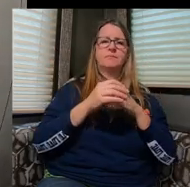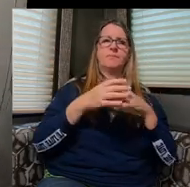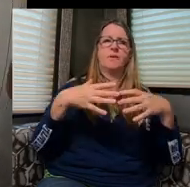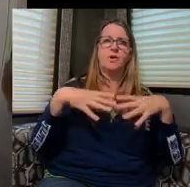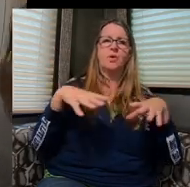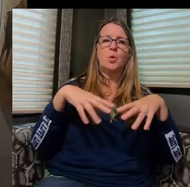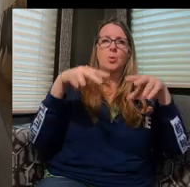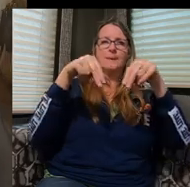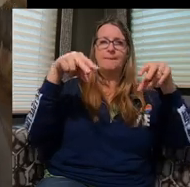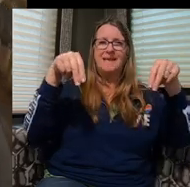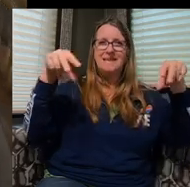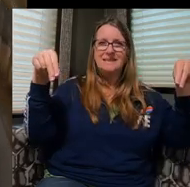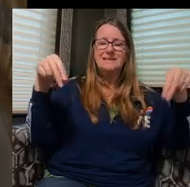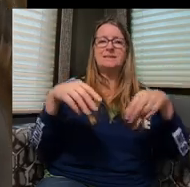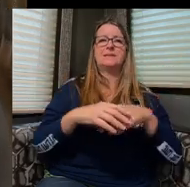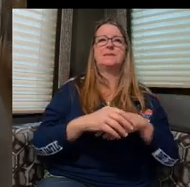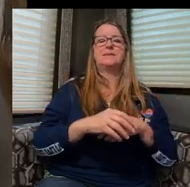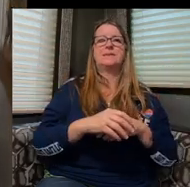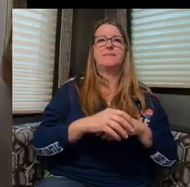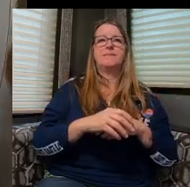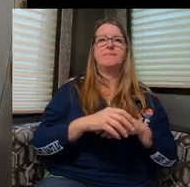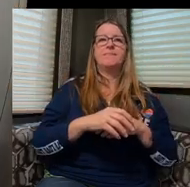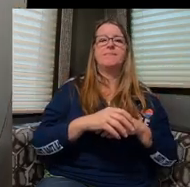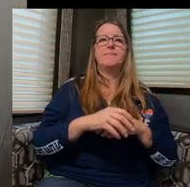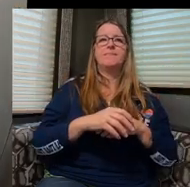Get your clothespins.